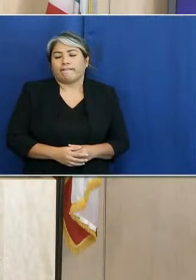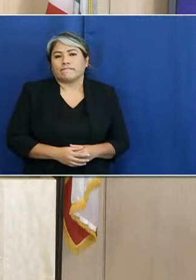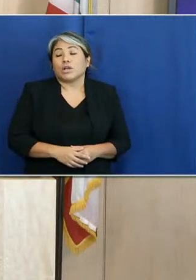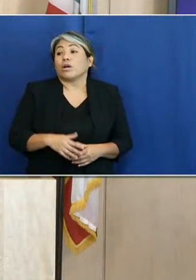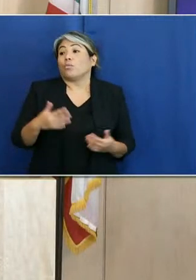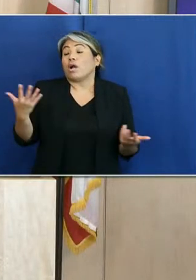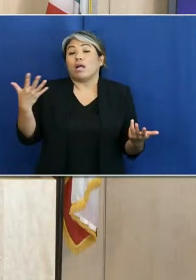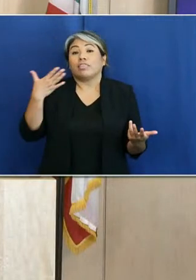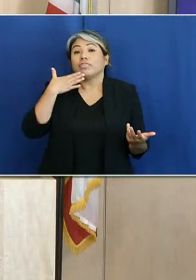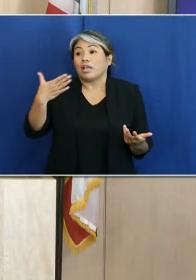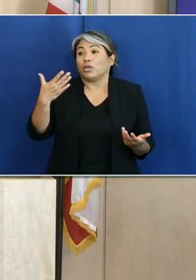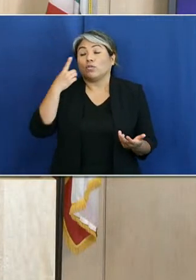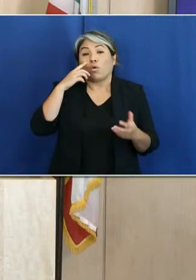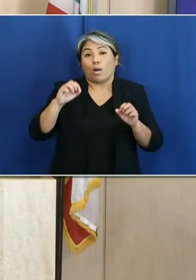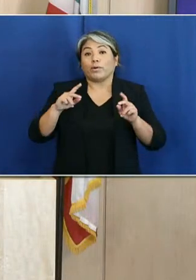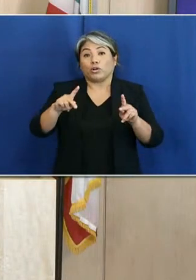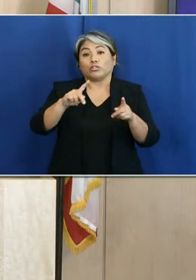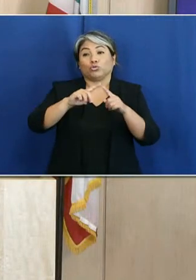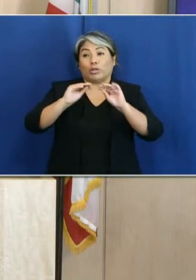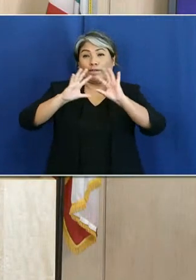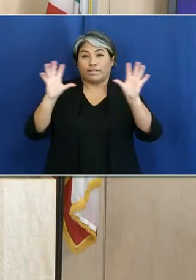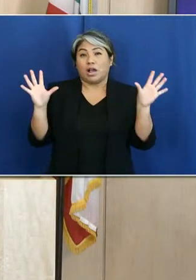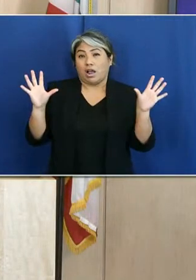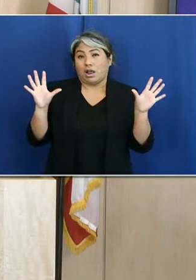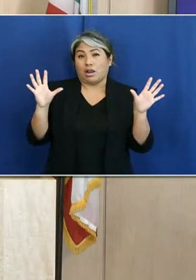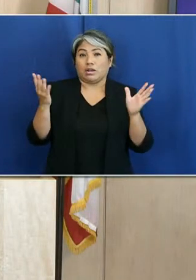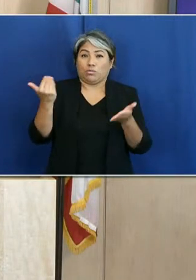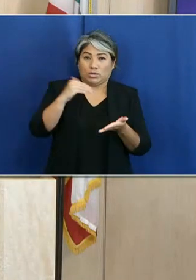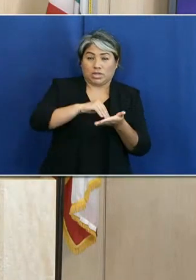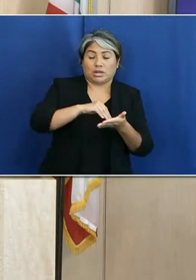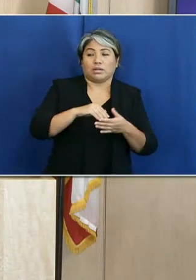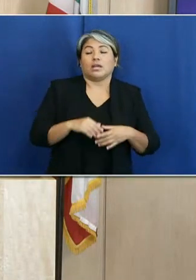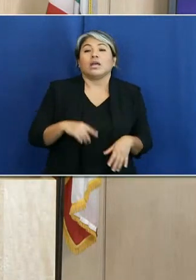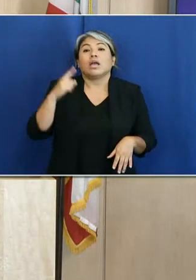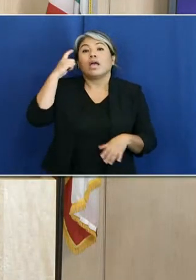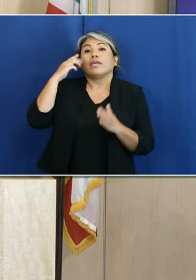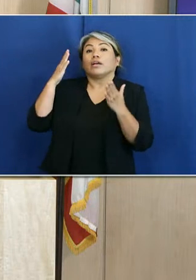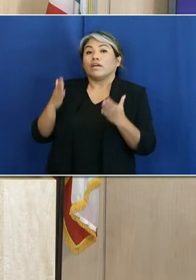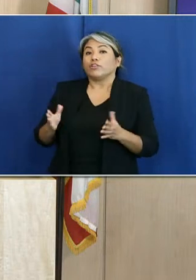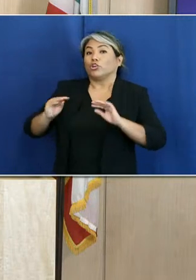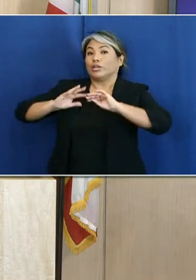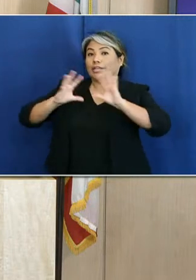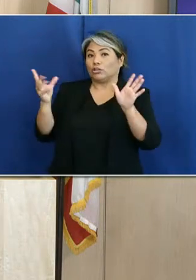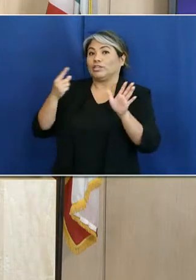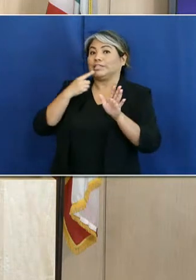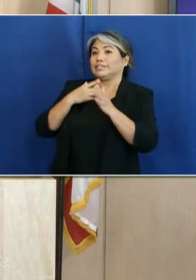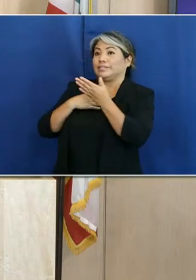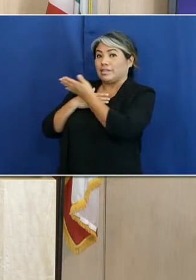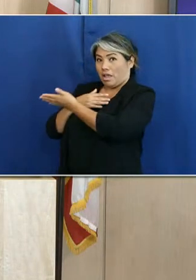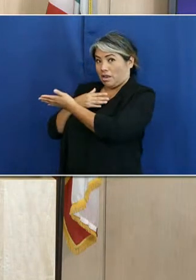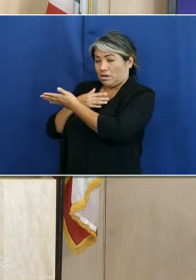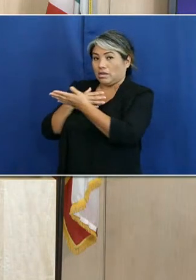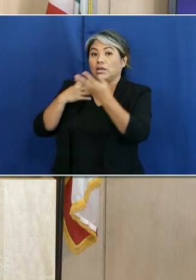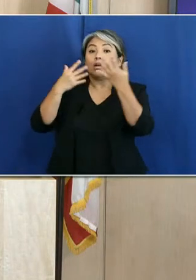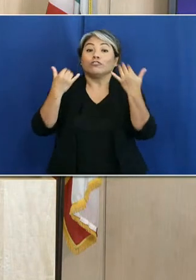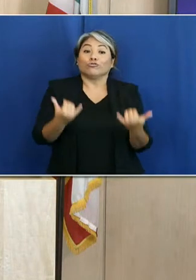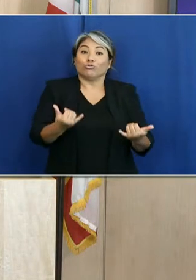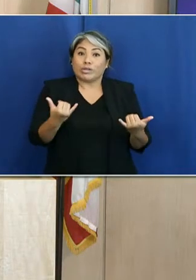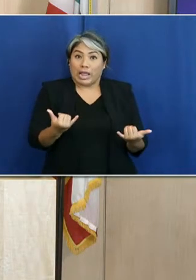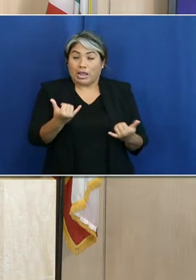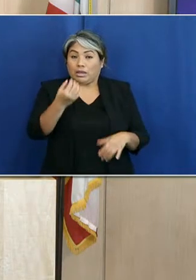Well, thank you for the opportunity to clarify once again. The governor clearly said that